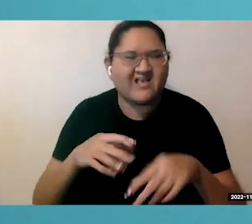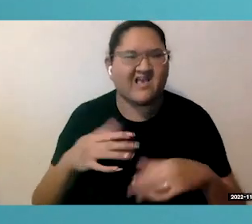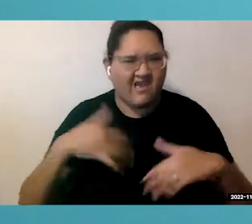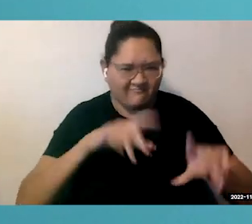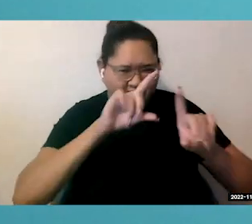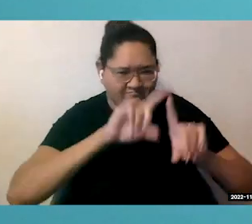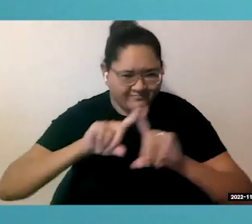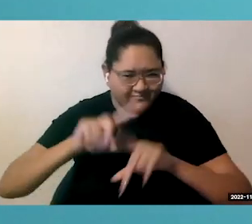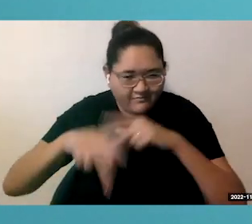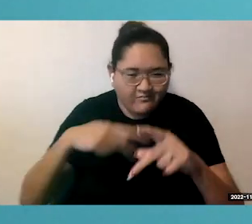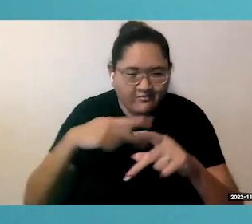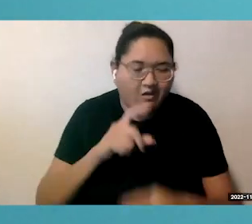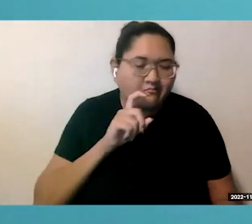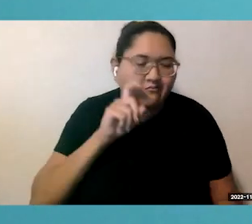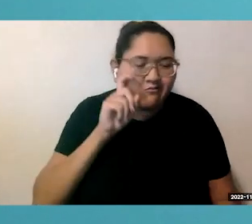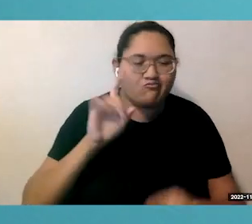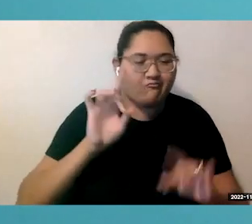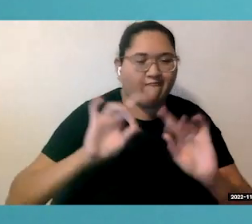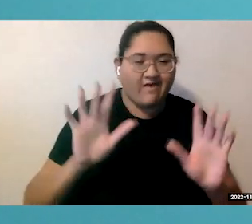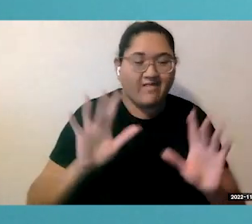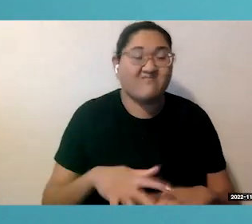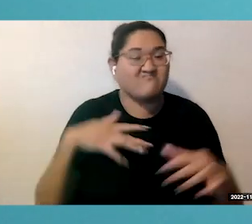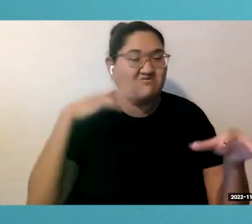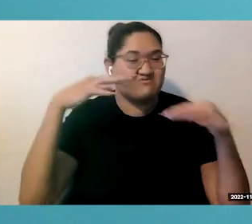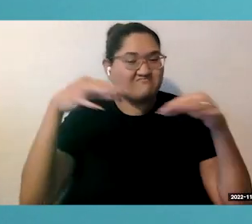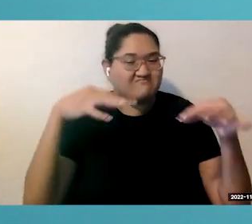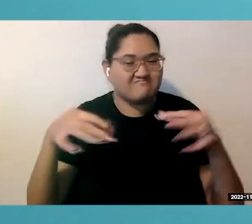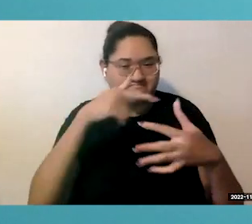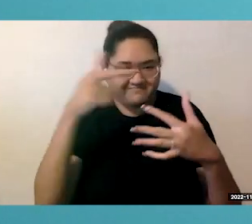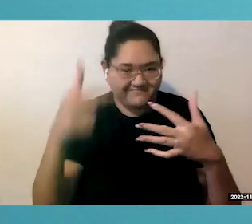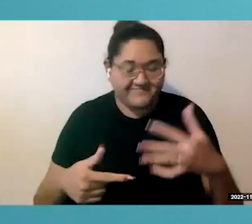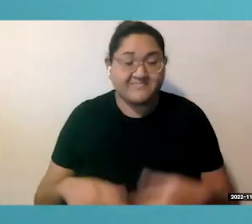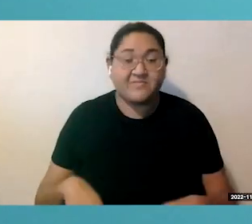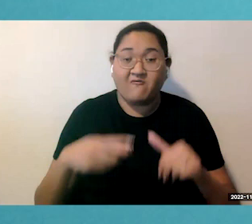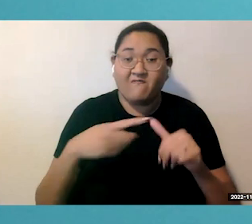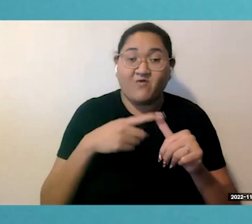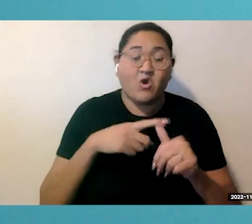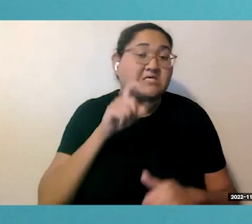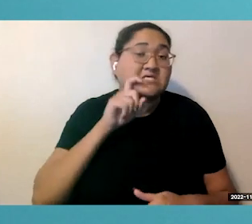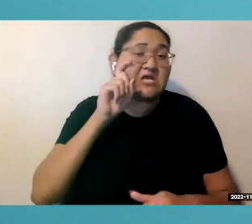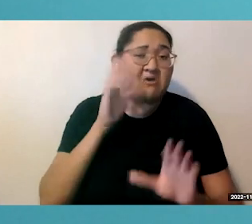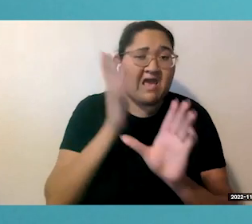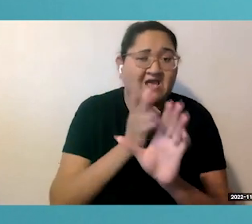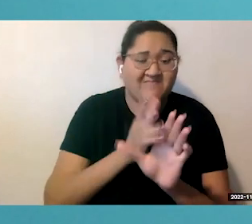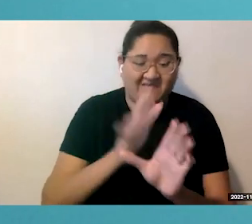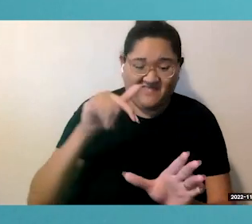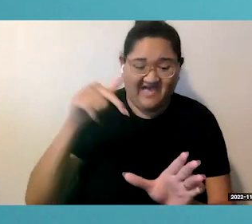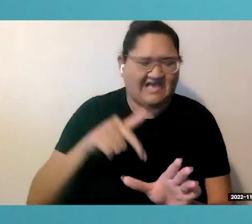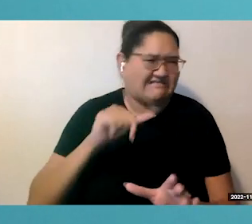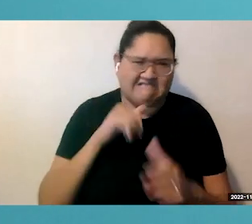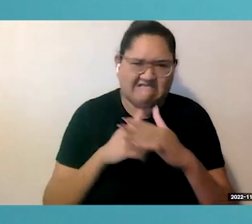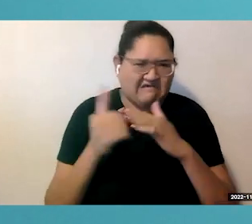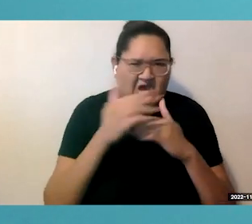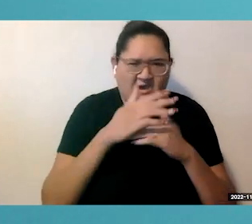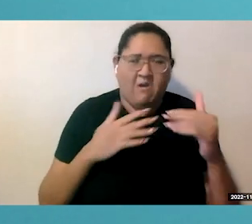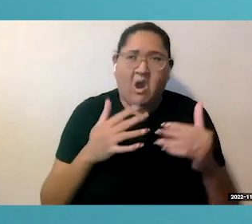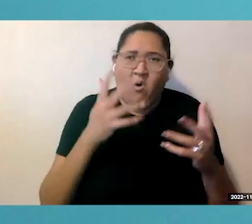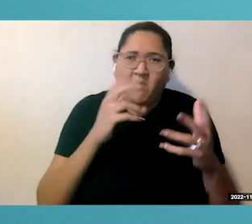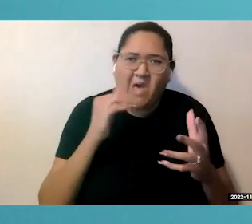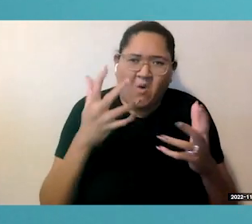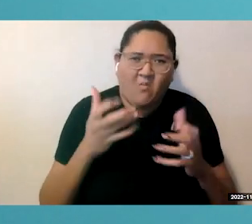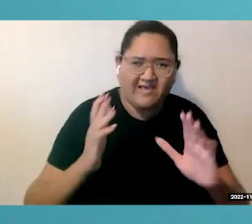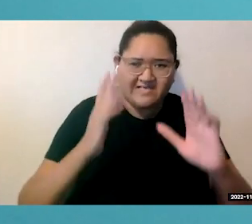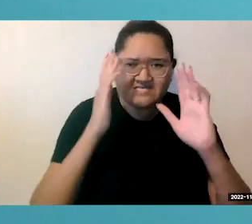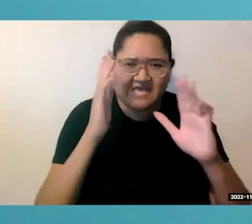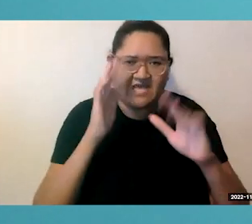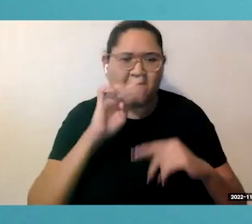are different types of sexual violence. Let us get to know what they are. Sexual harassment is uncomfortable and unwanted attention